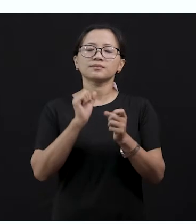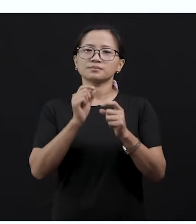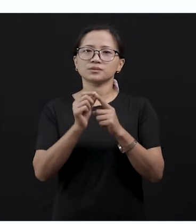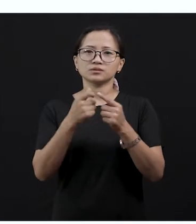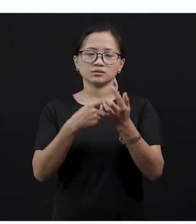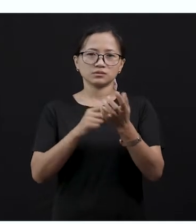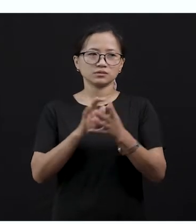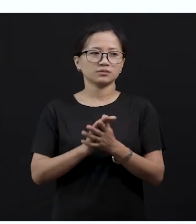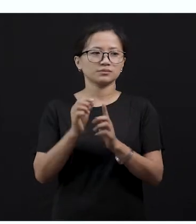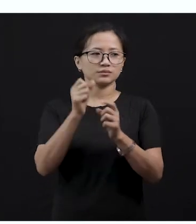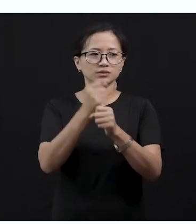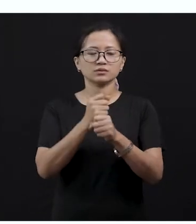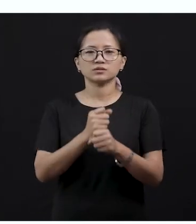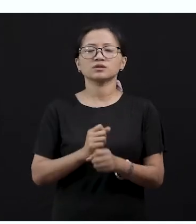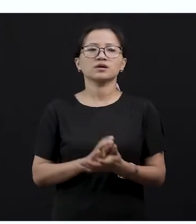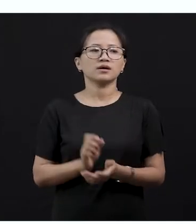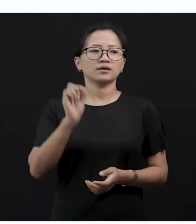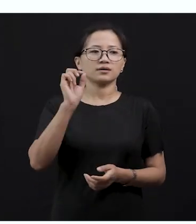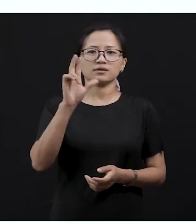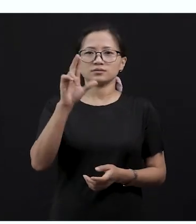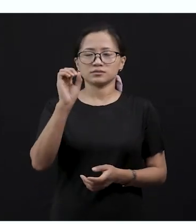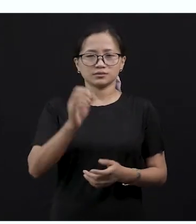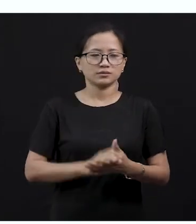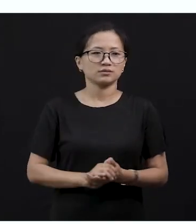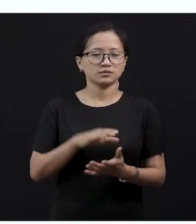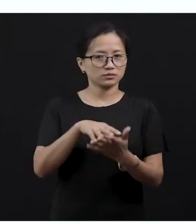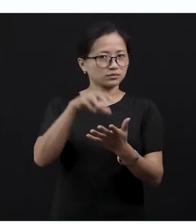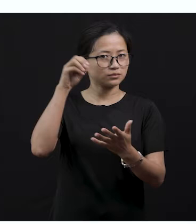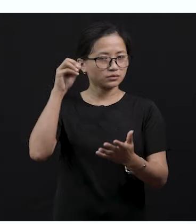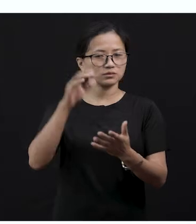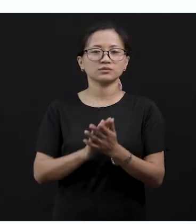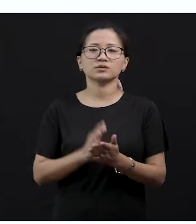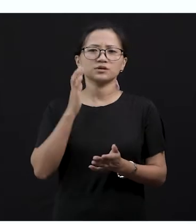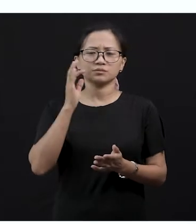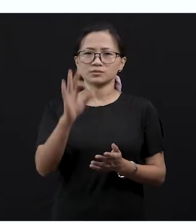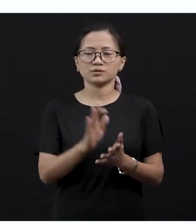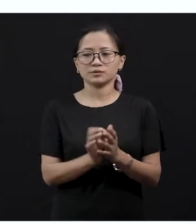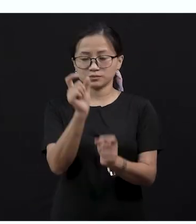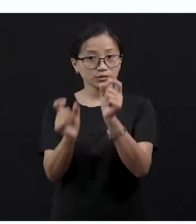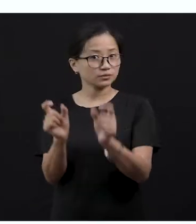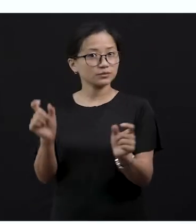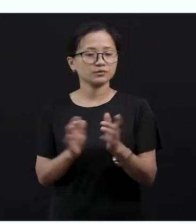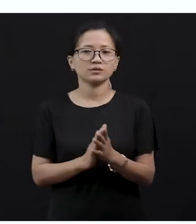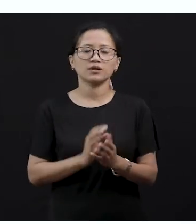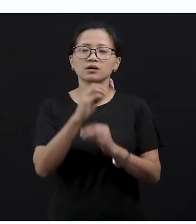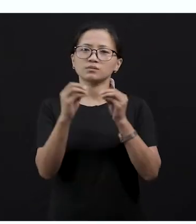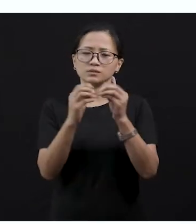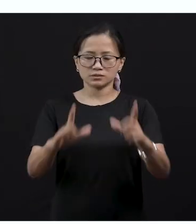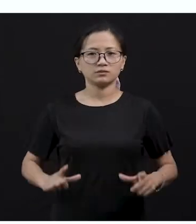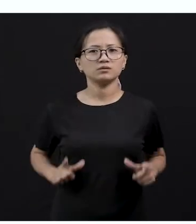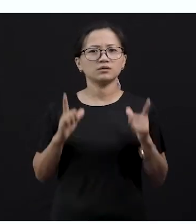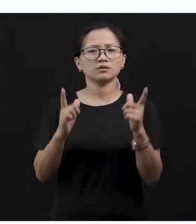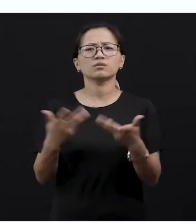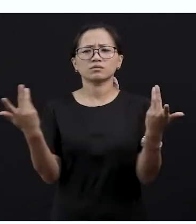8080. Here in this chapter, you're going to learn about very important people, about their life,